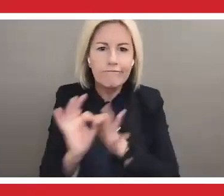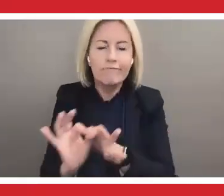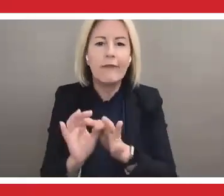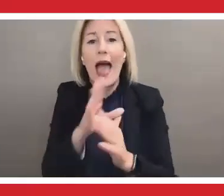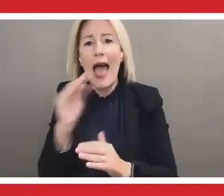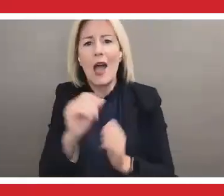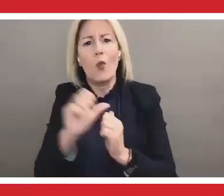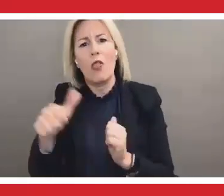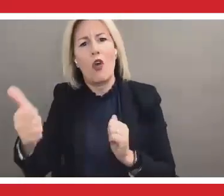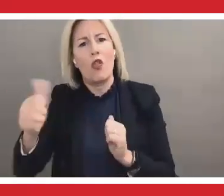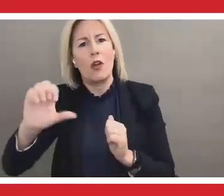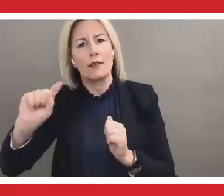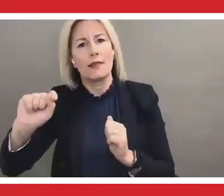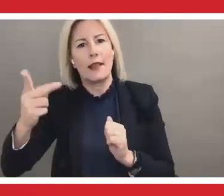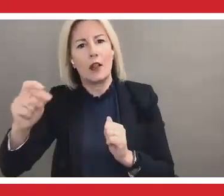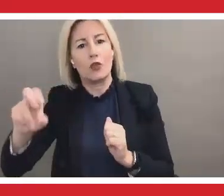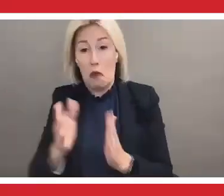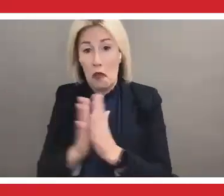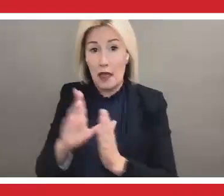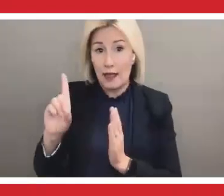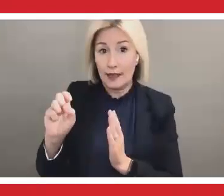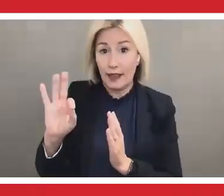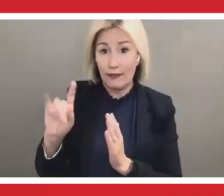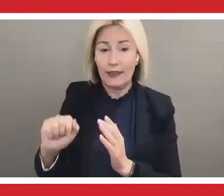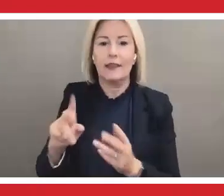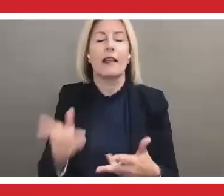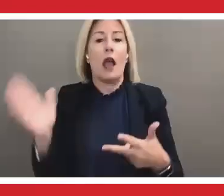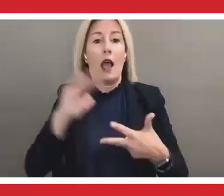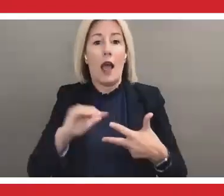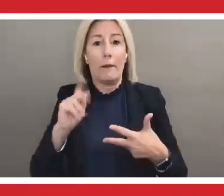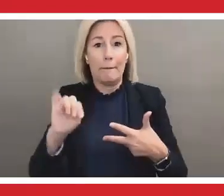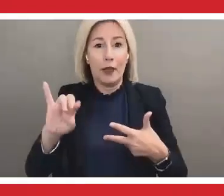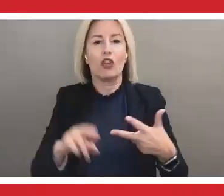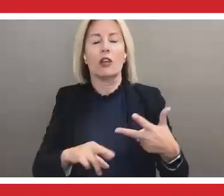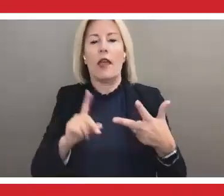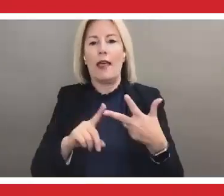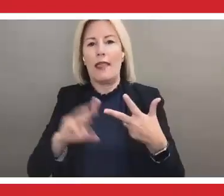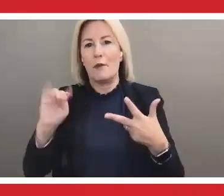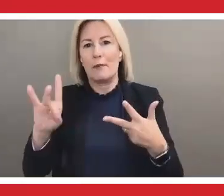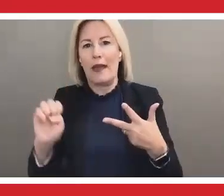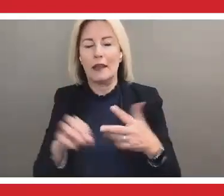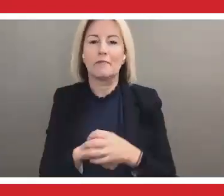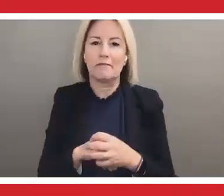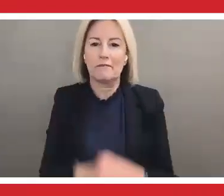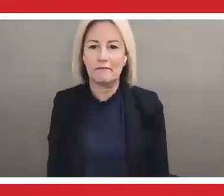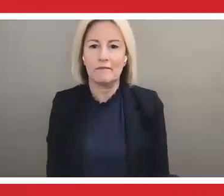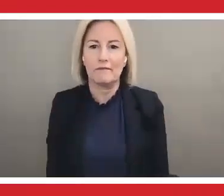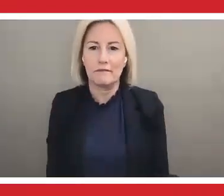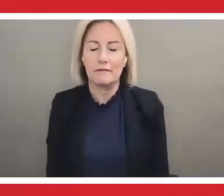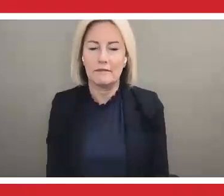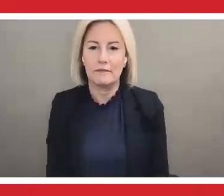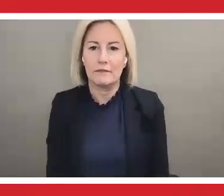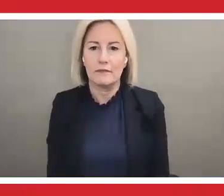you, Delphina, and then to Anir, and then to Mike as an outside, a different stakeholder.